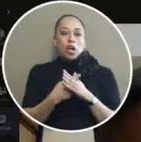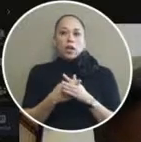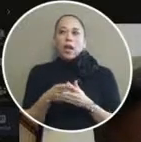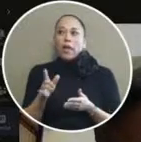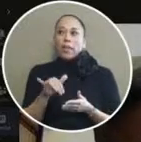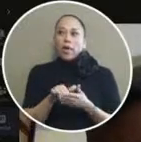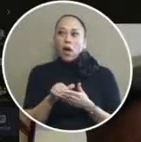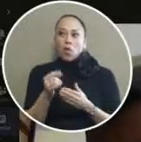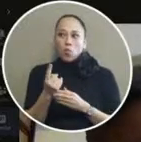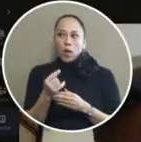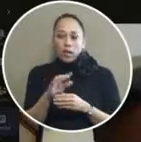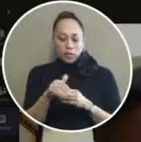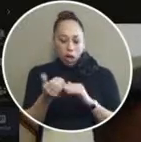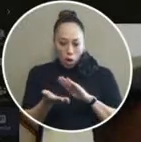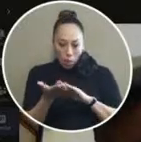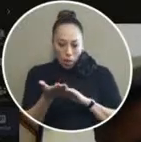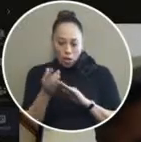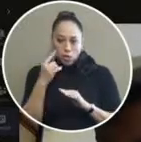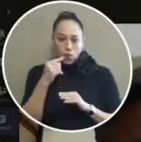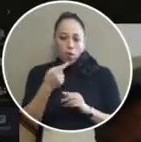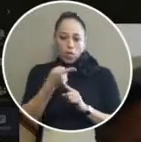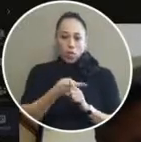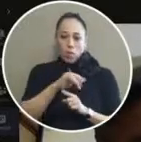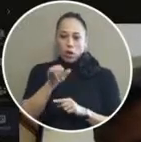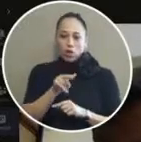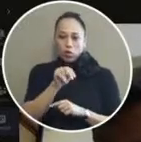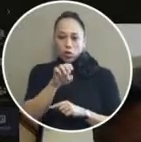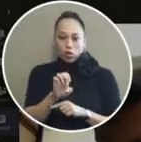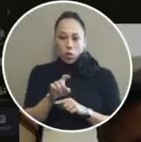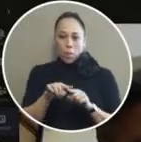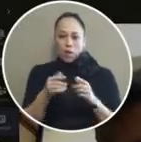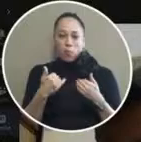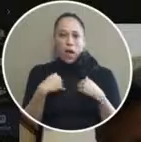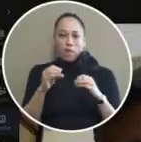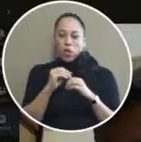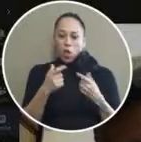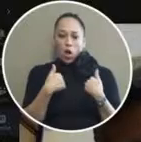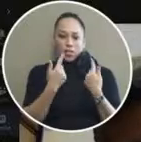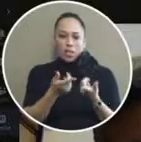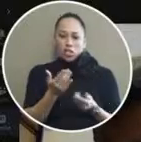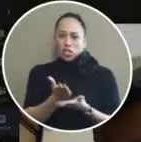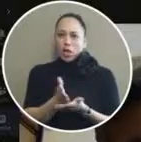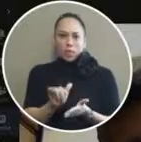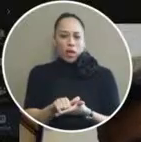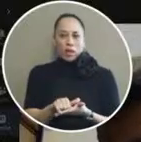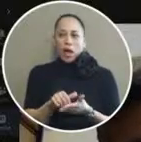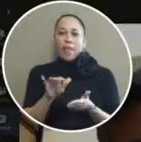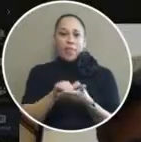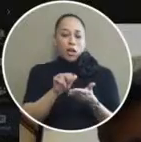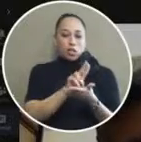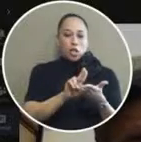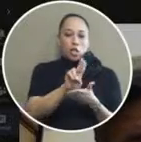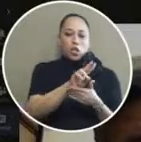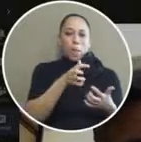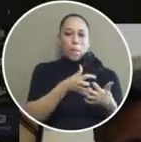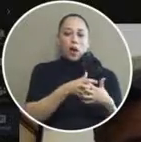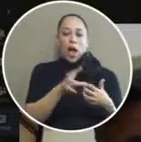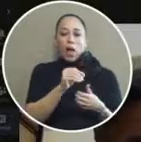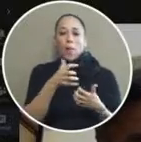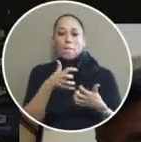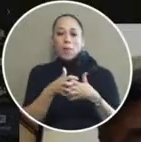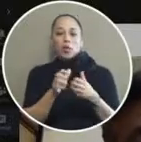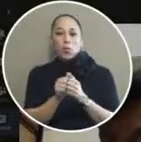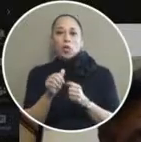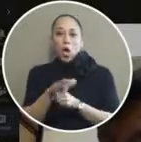that one is fully operational at least through the month of June at this point in time, but we have no intentions of stopping that. That's where the UTEP partnership and the partnership